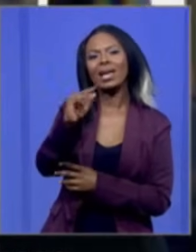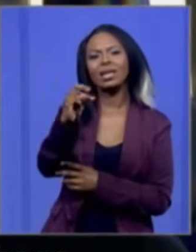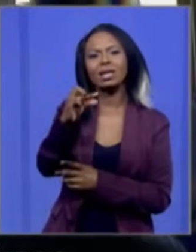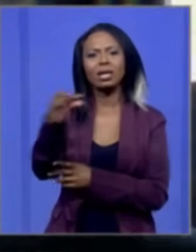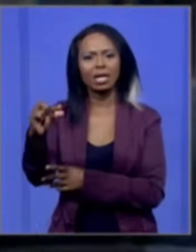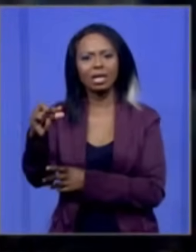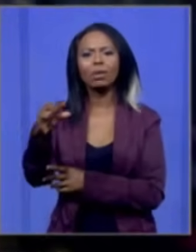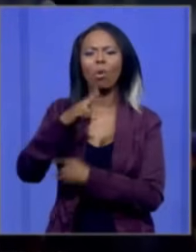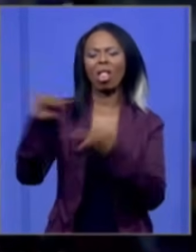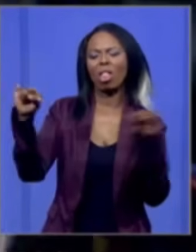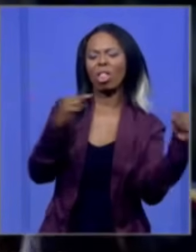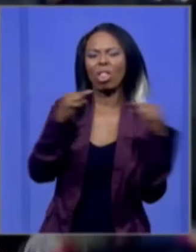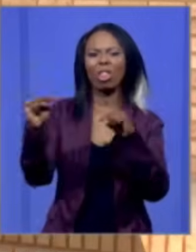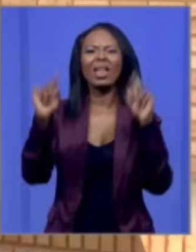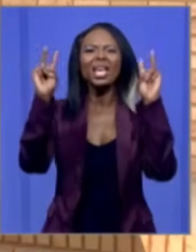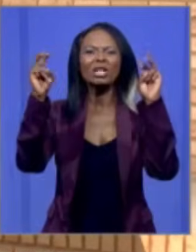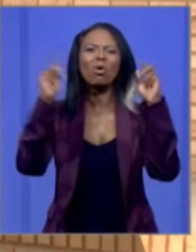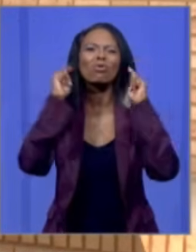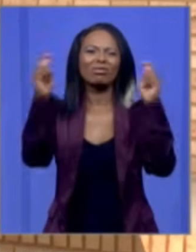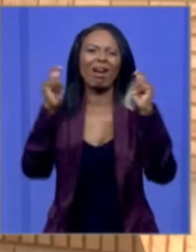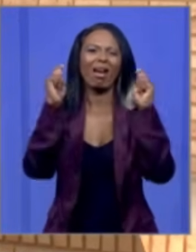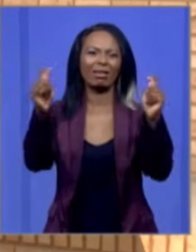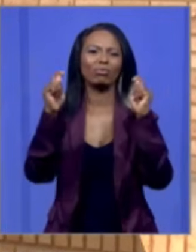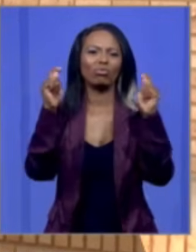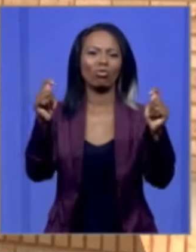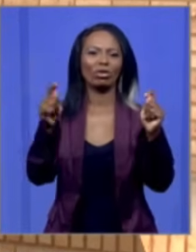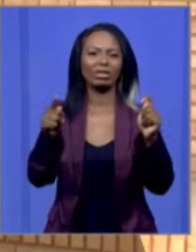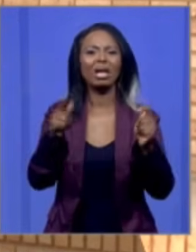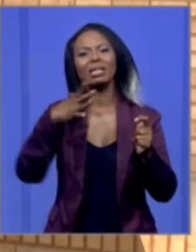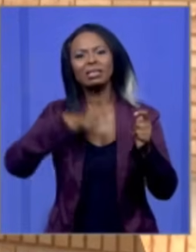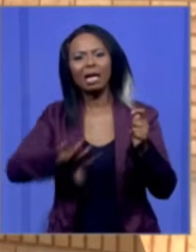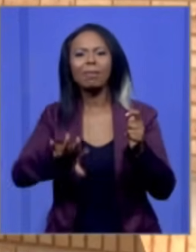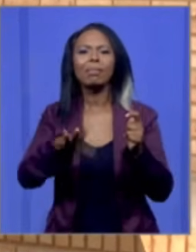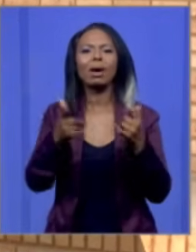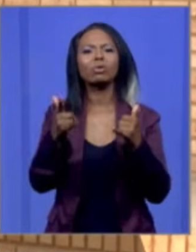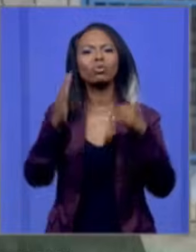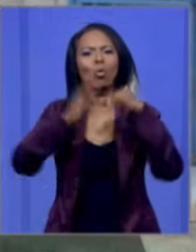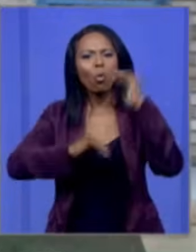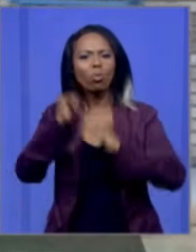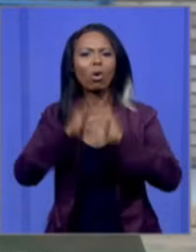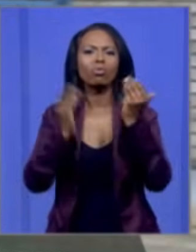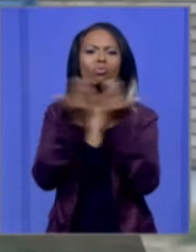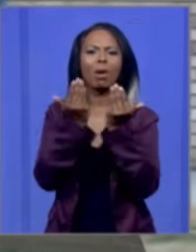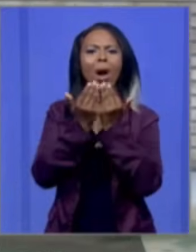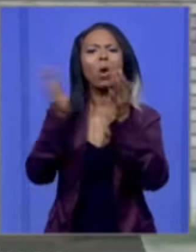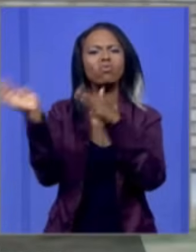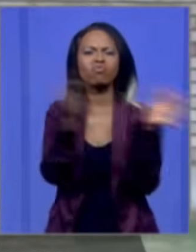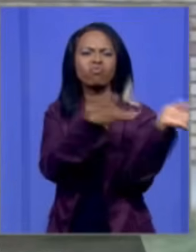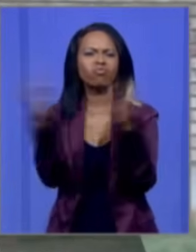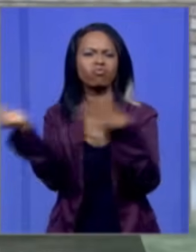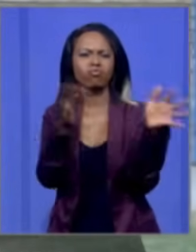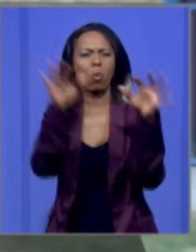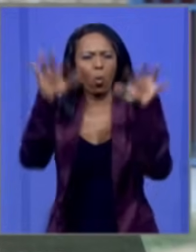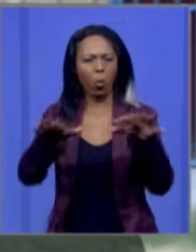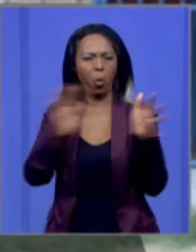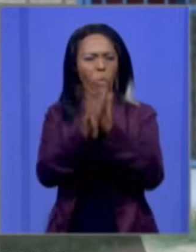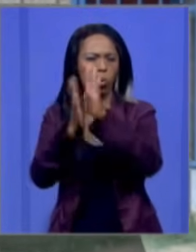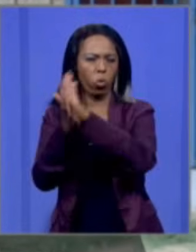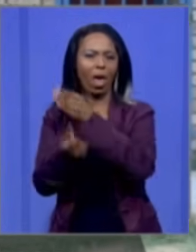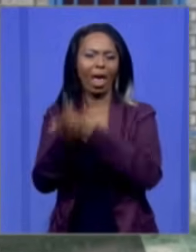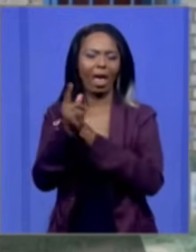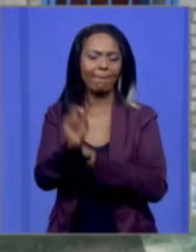dikgogakgogano malebana le dipalangwa tsa barutwana fa dikolo dingwe mo provinceng di sentswe ke diphefo tse di maatla. Thabiso Mos, SABC